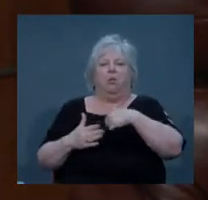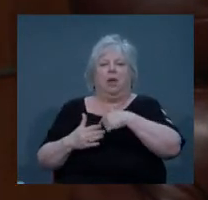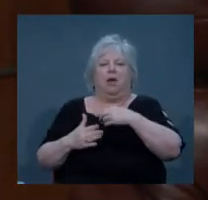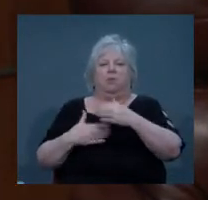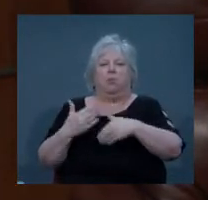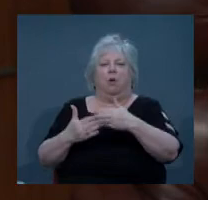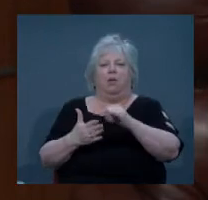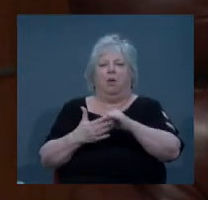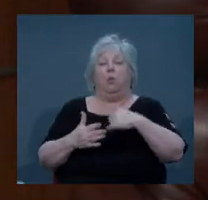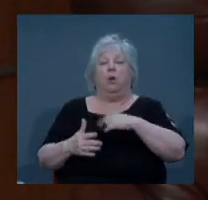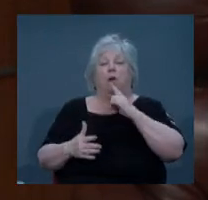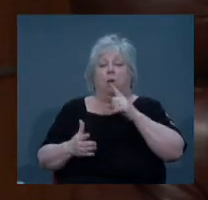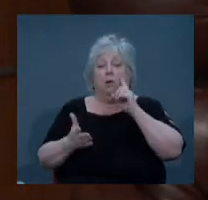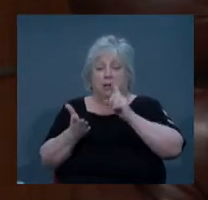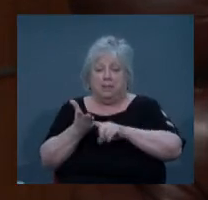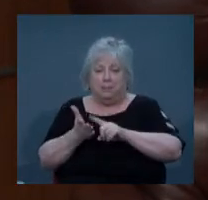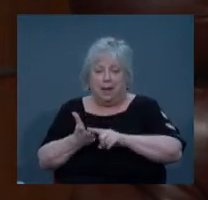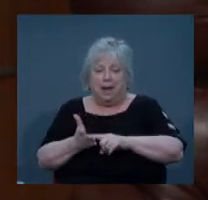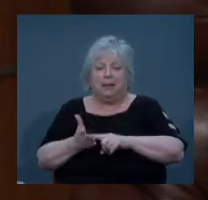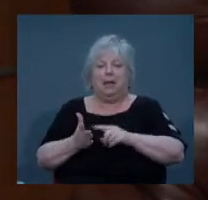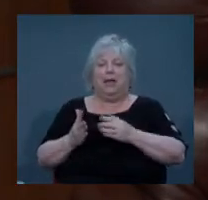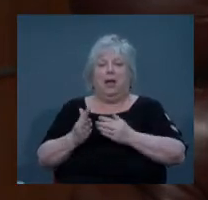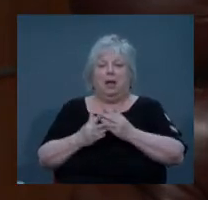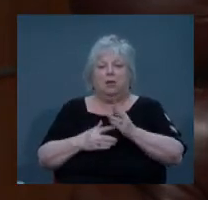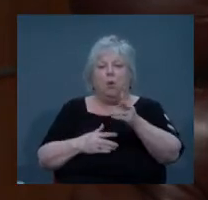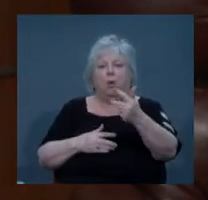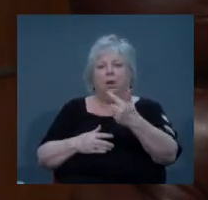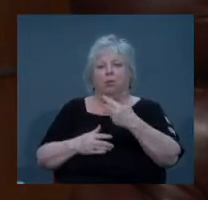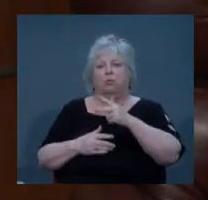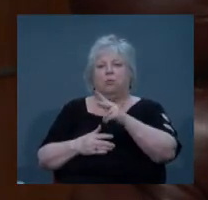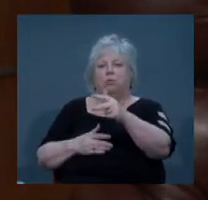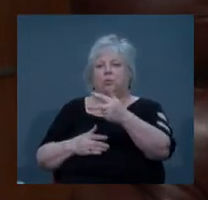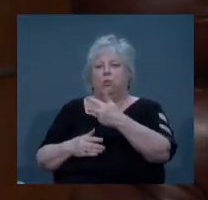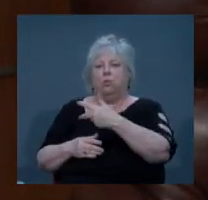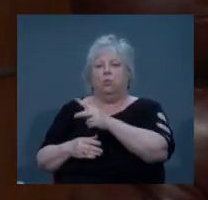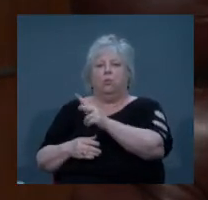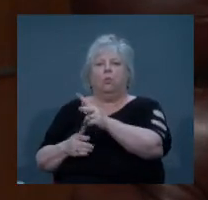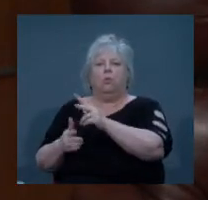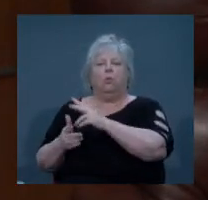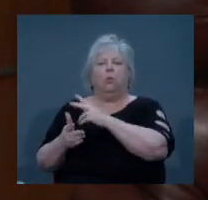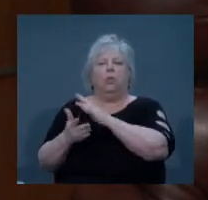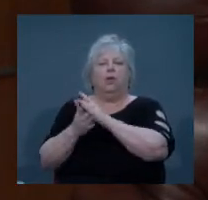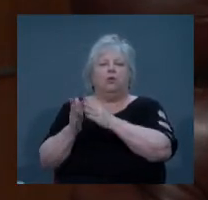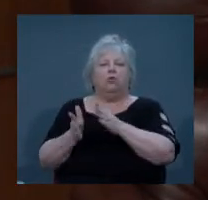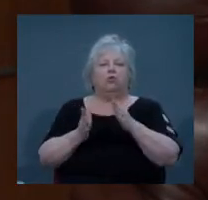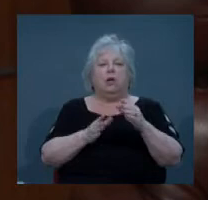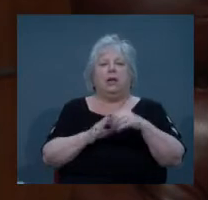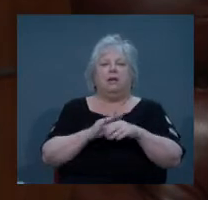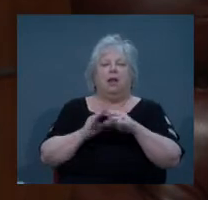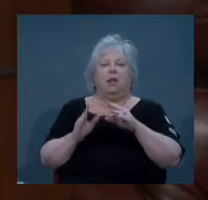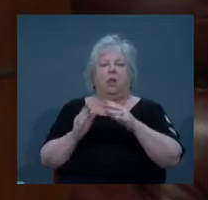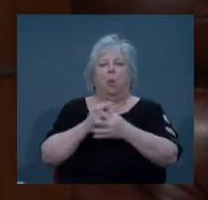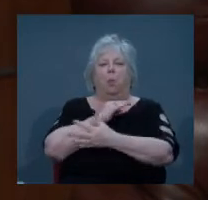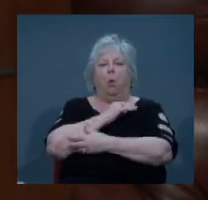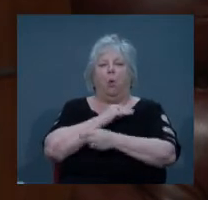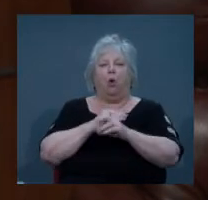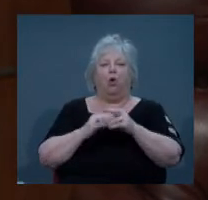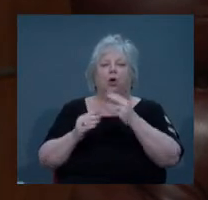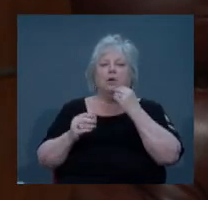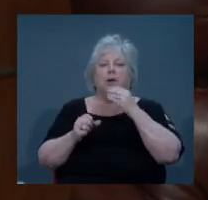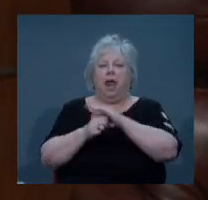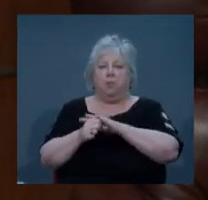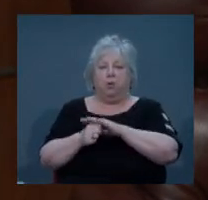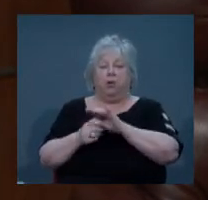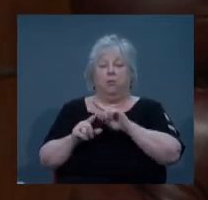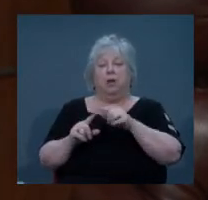we are inspecting and going through these streets in the lower poor neighborhoods. This is impacting the quality of life of